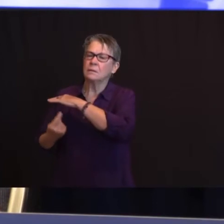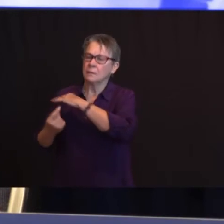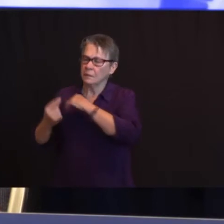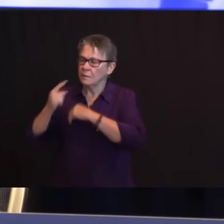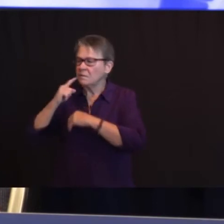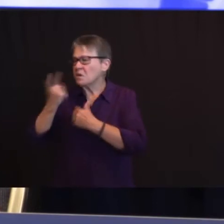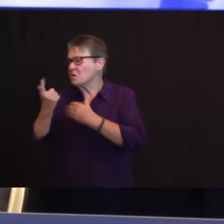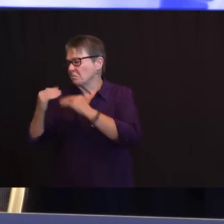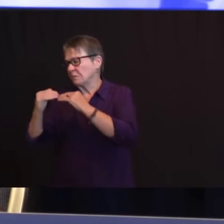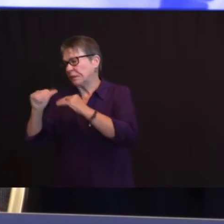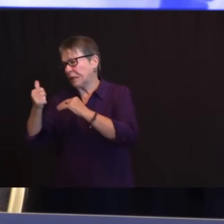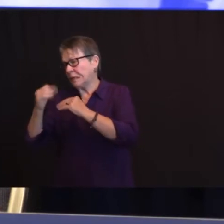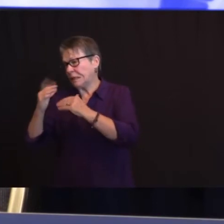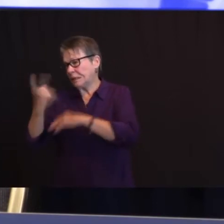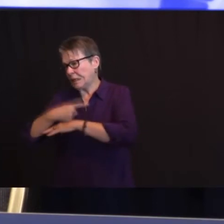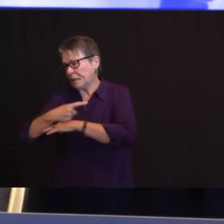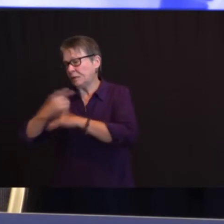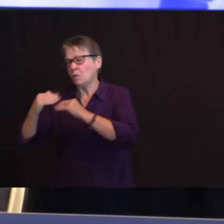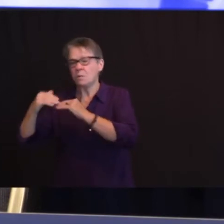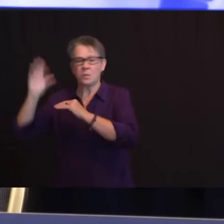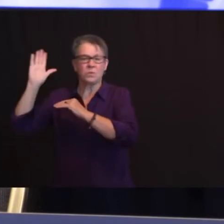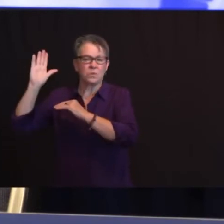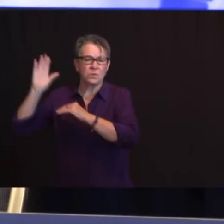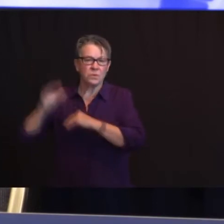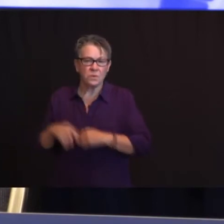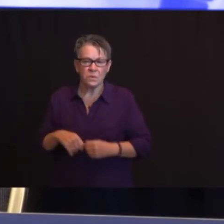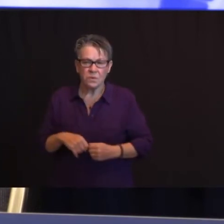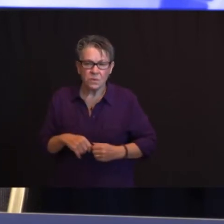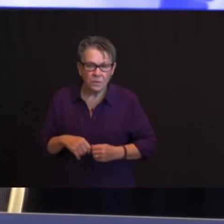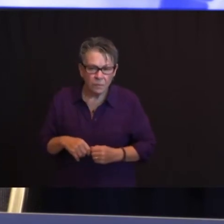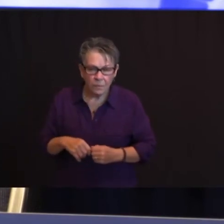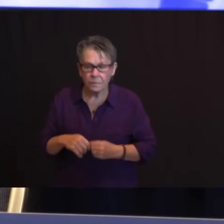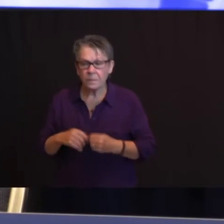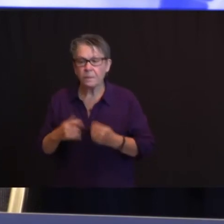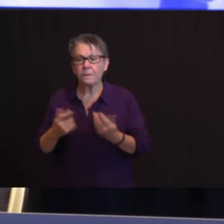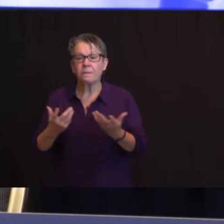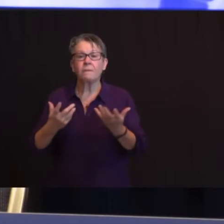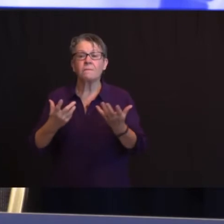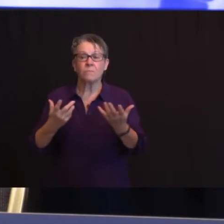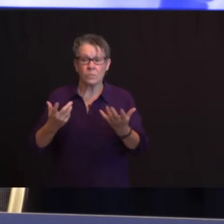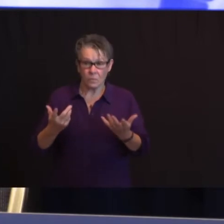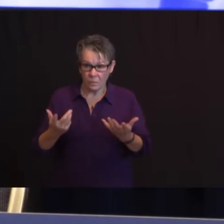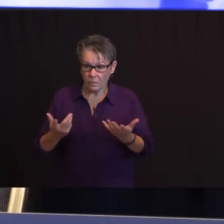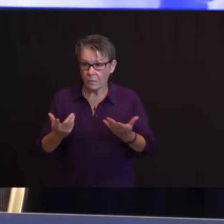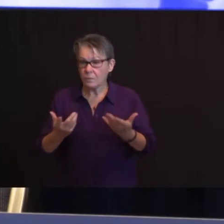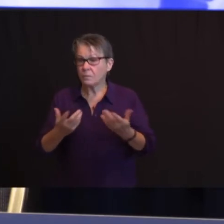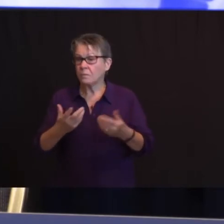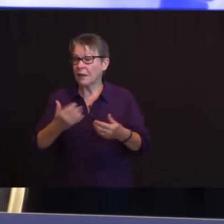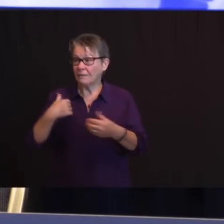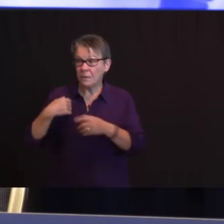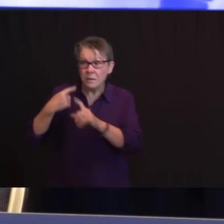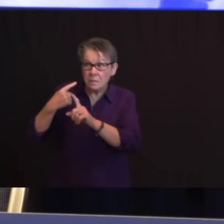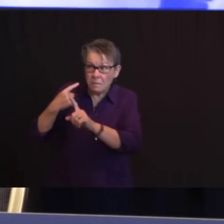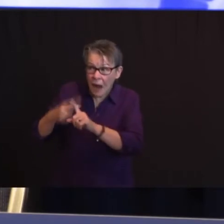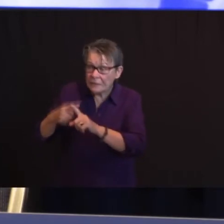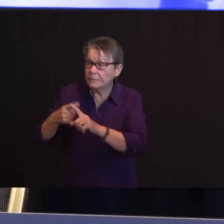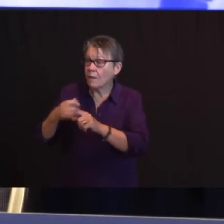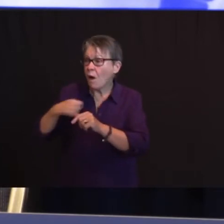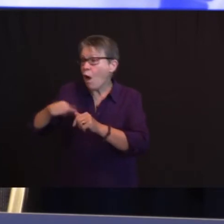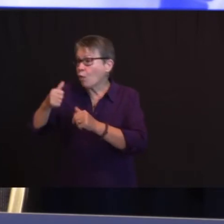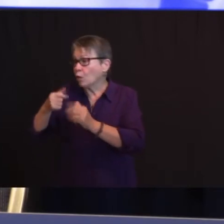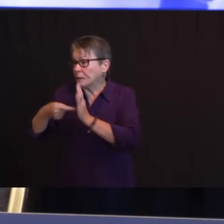a positive test actually should avoid traveling home if possible. If a student must